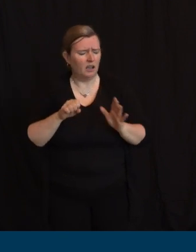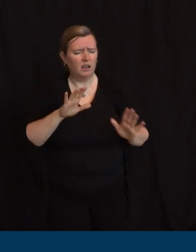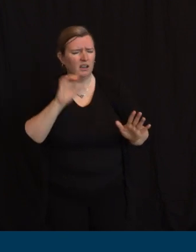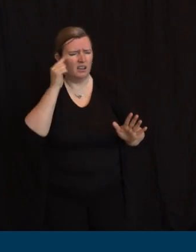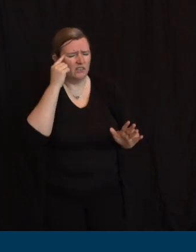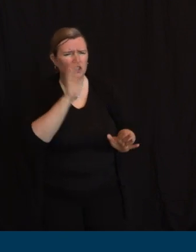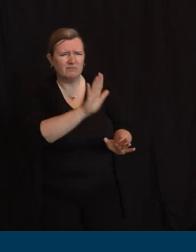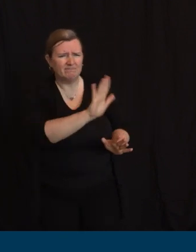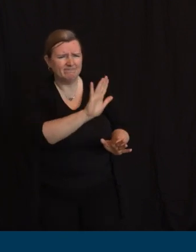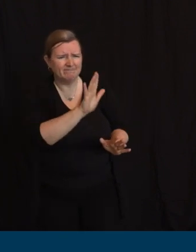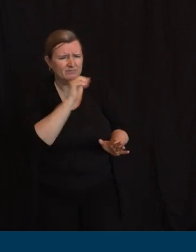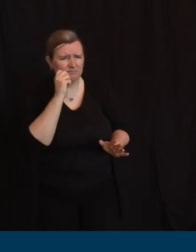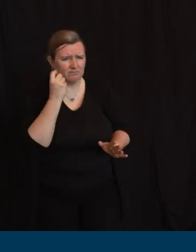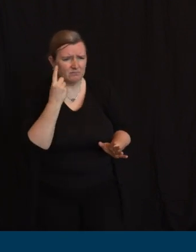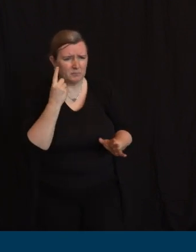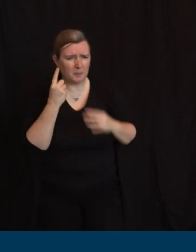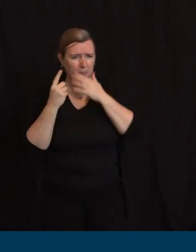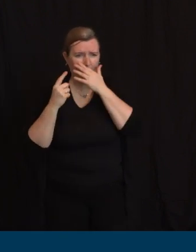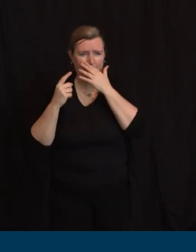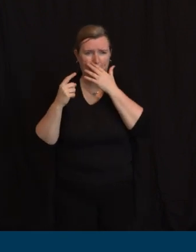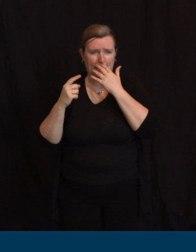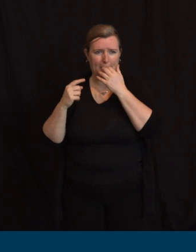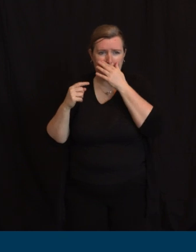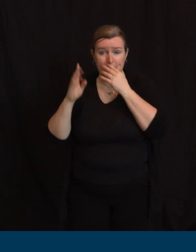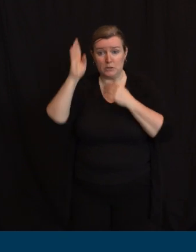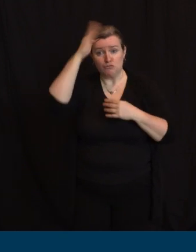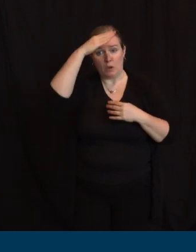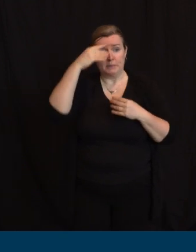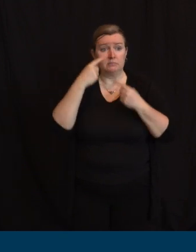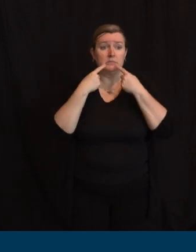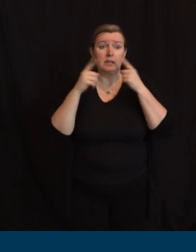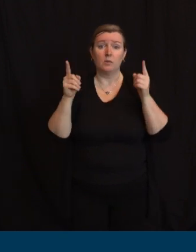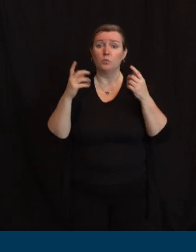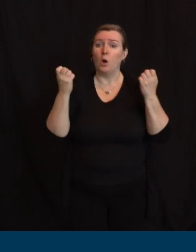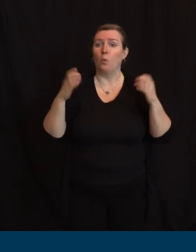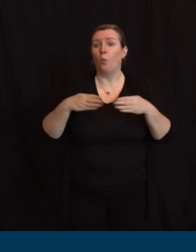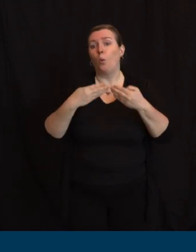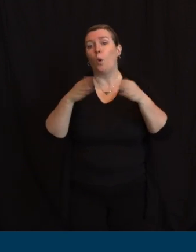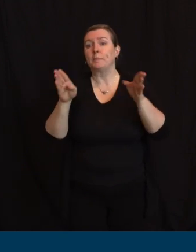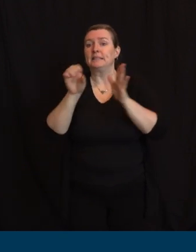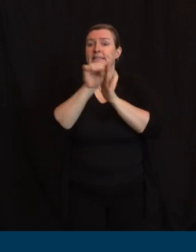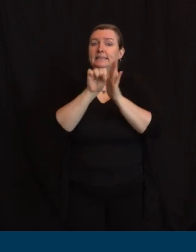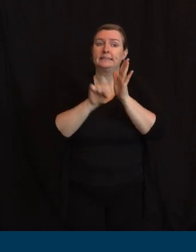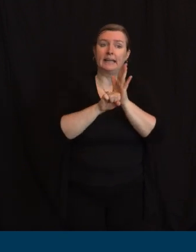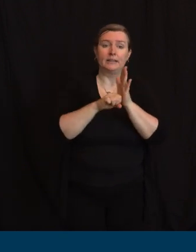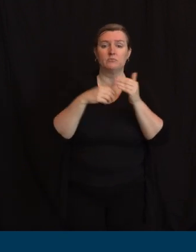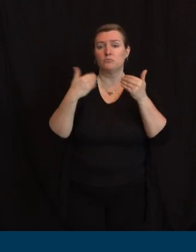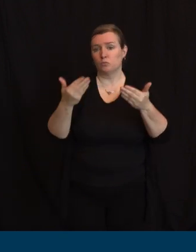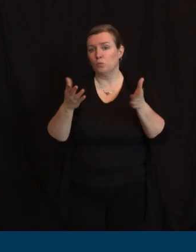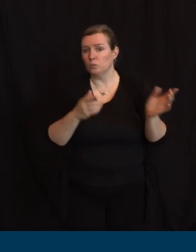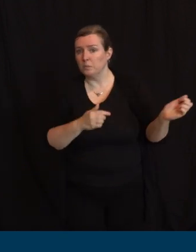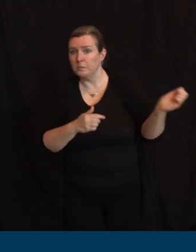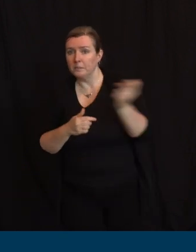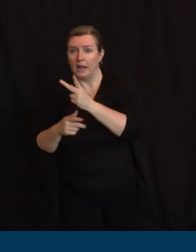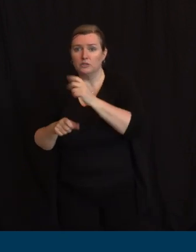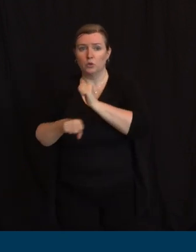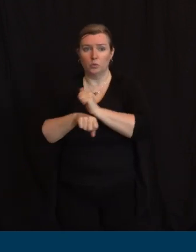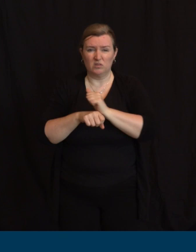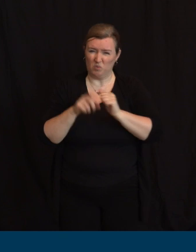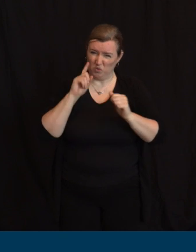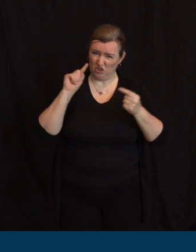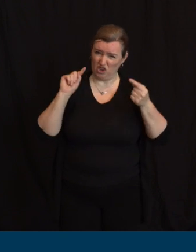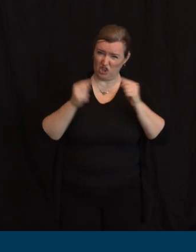announcement to reopen state economies could backfire and could lead to people from less strict states coming to New